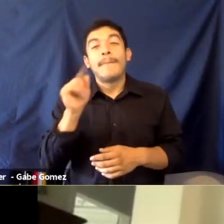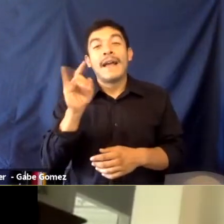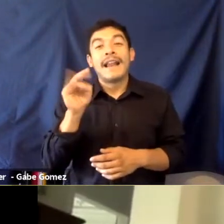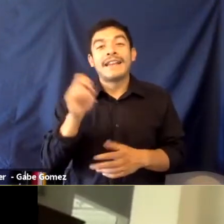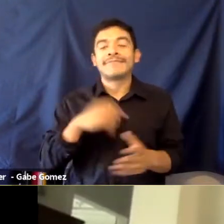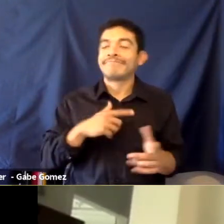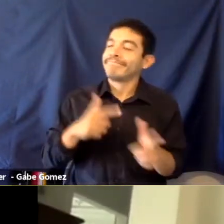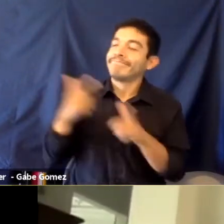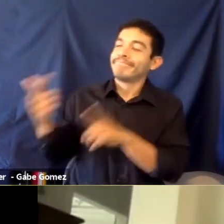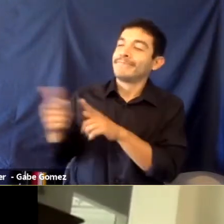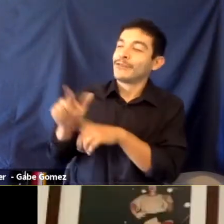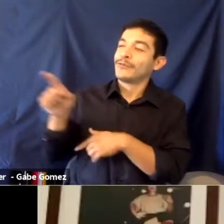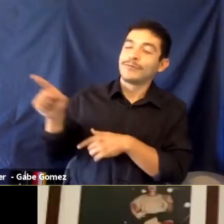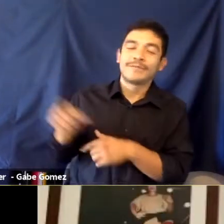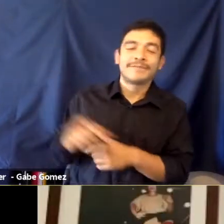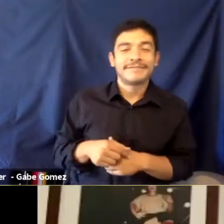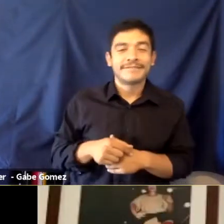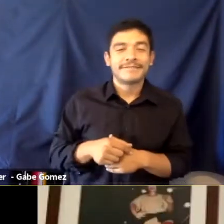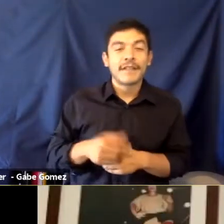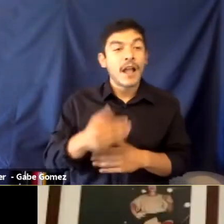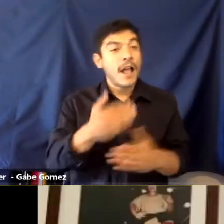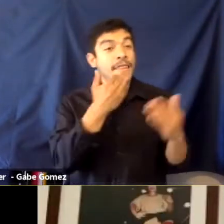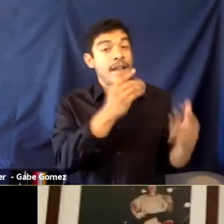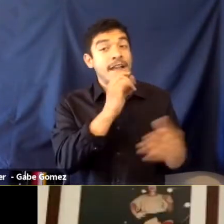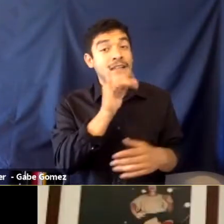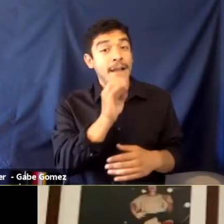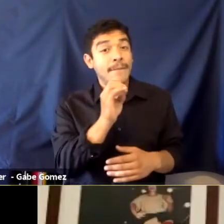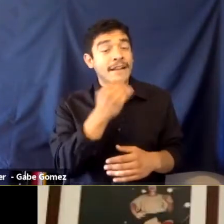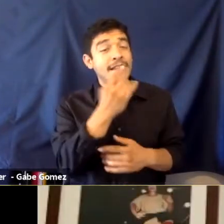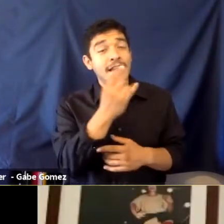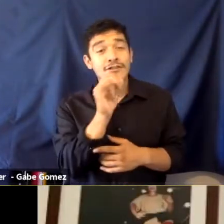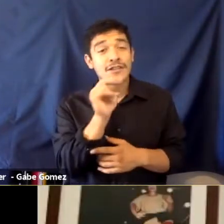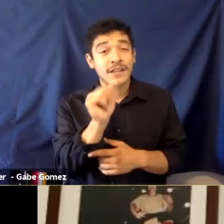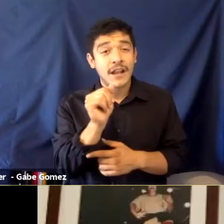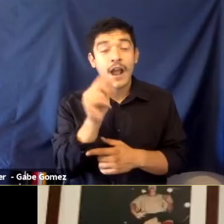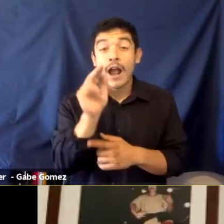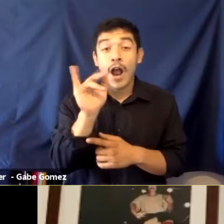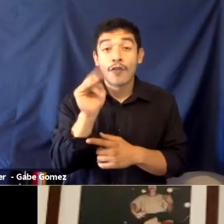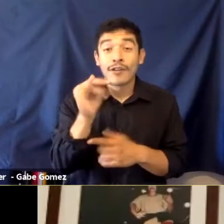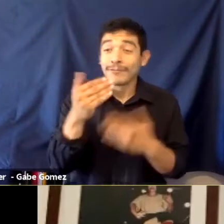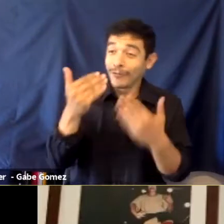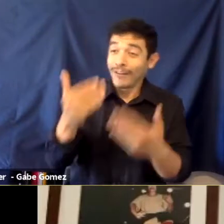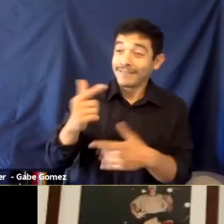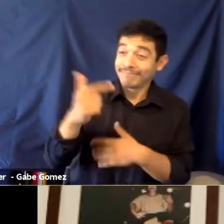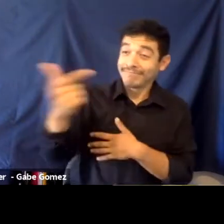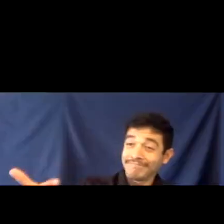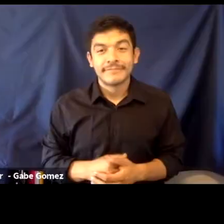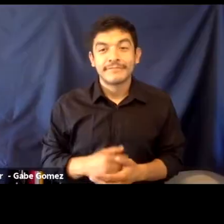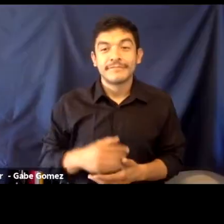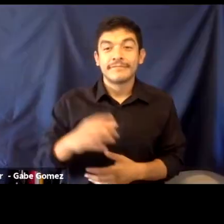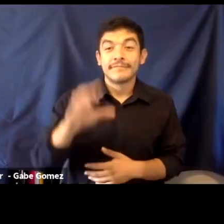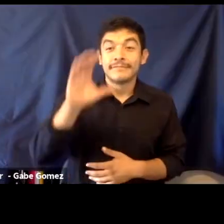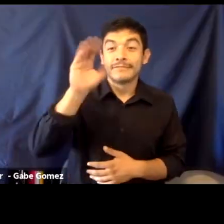you. Thanks, Debbie. Thanks, Gina. Corinne, over to you. Take it away.